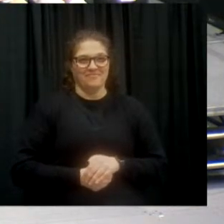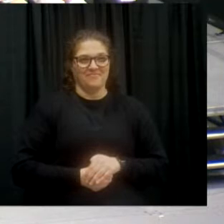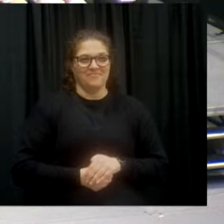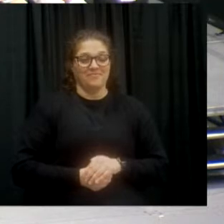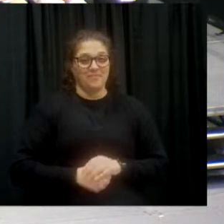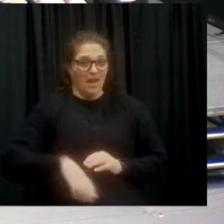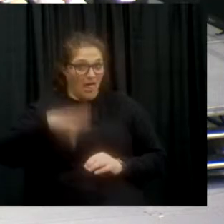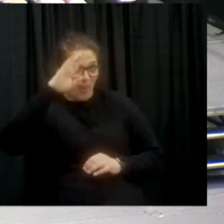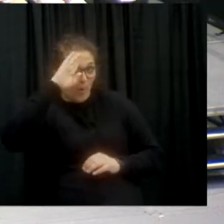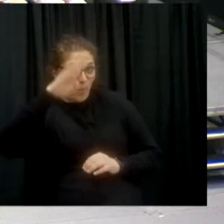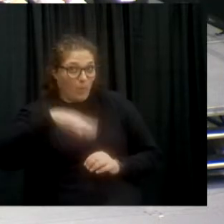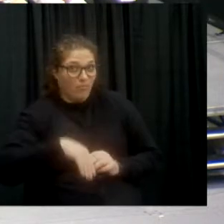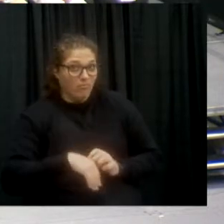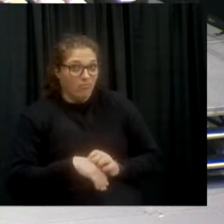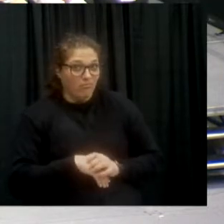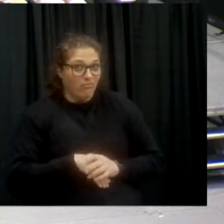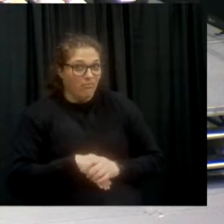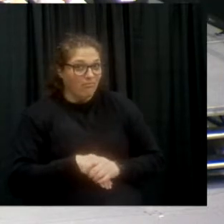Hello?